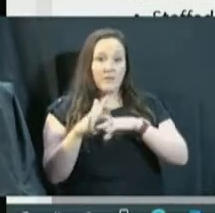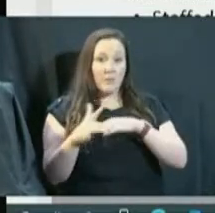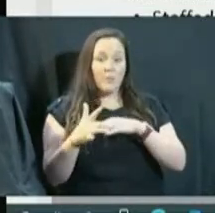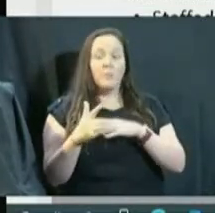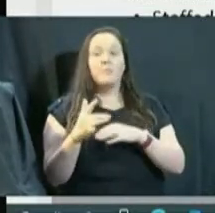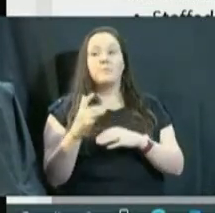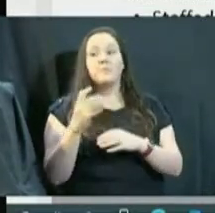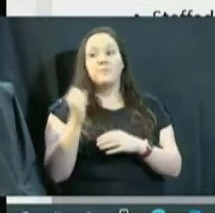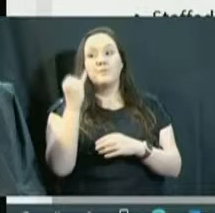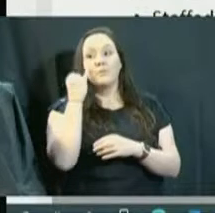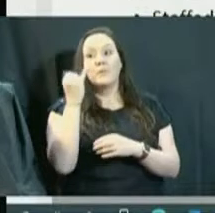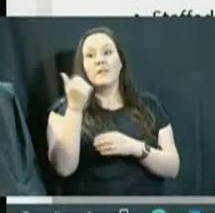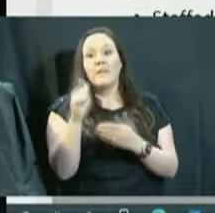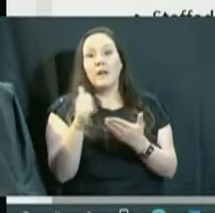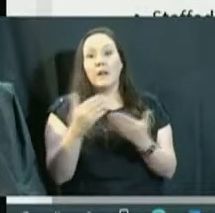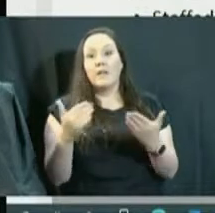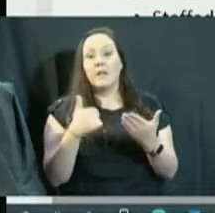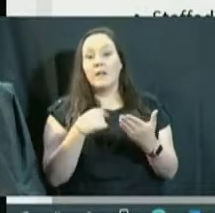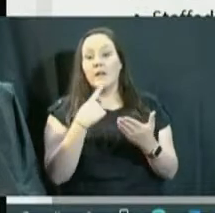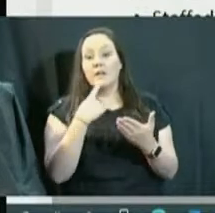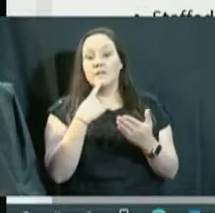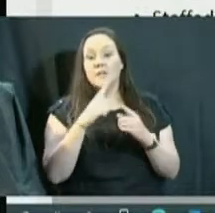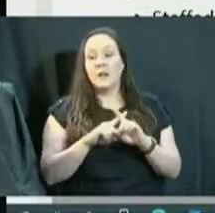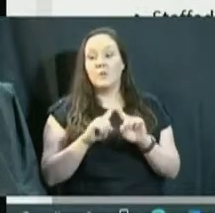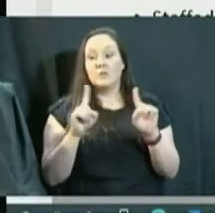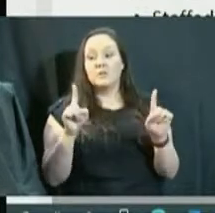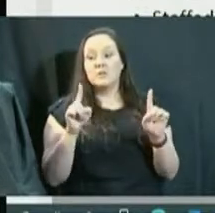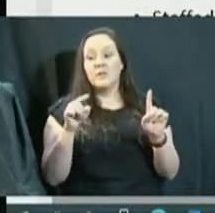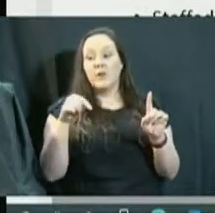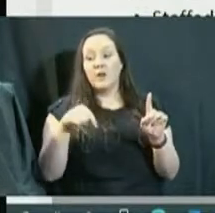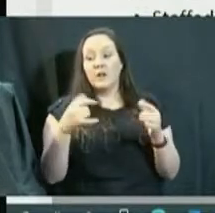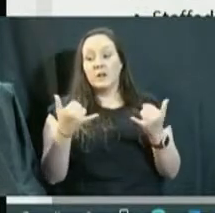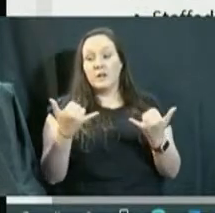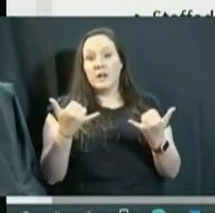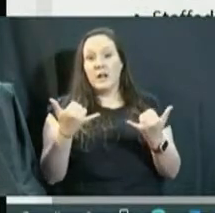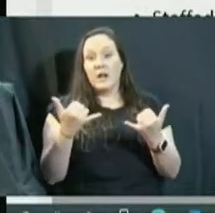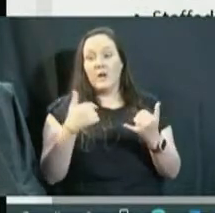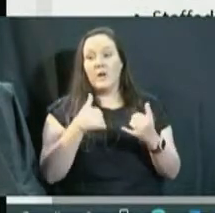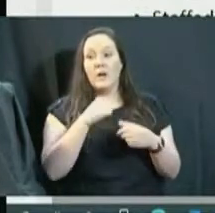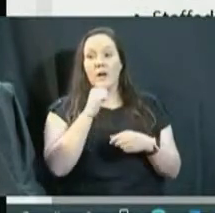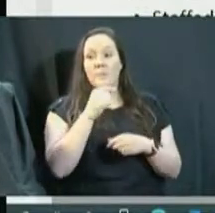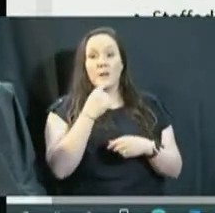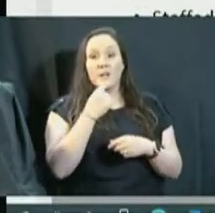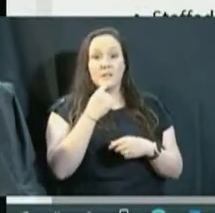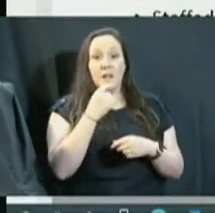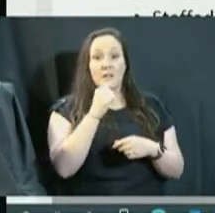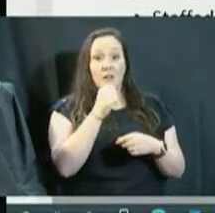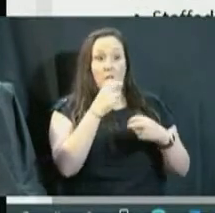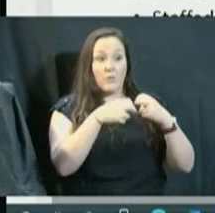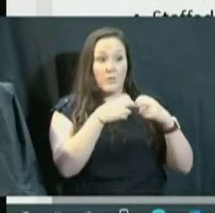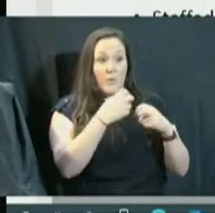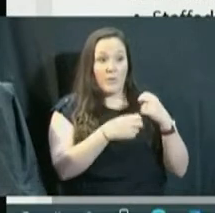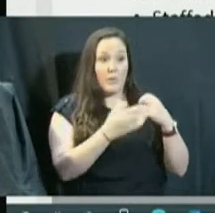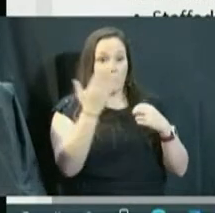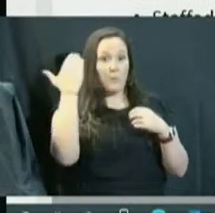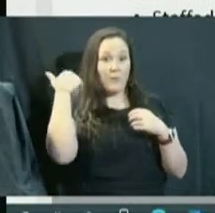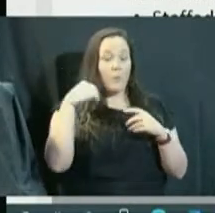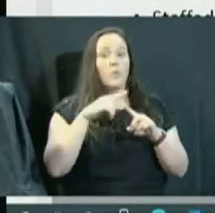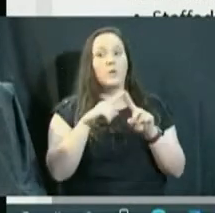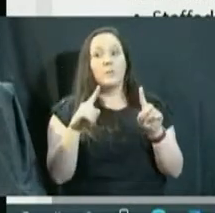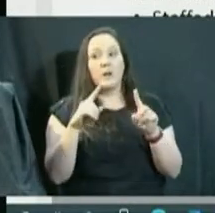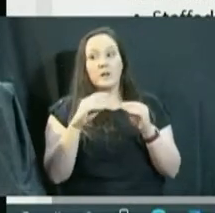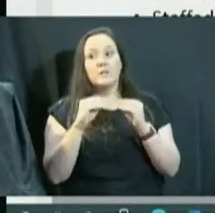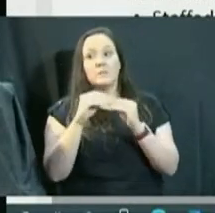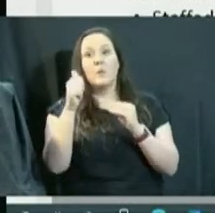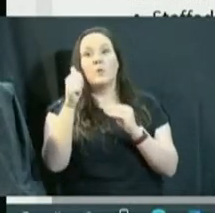there was anything I would say that was a distinct difference this time, I'm not saying those things were not issues last time, but it definitely was more in the forefront this